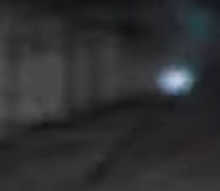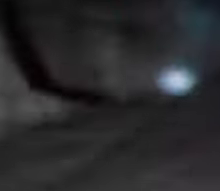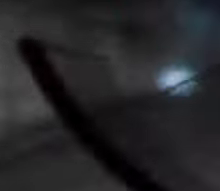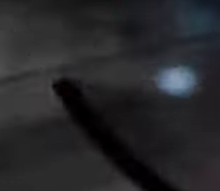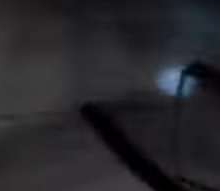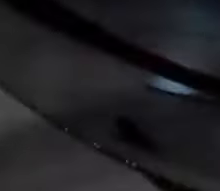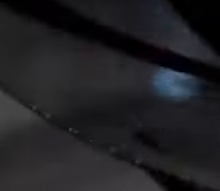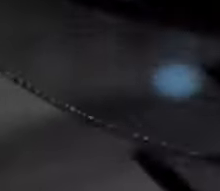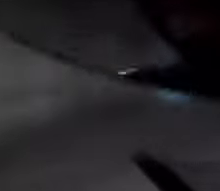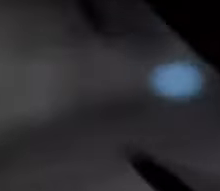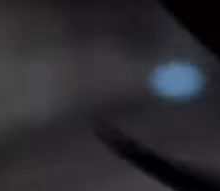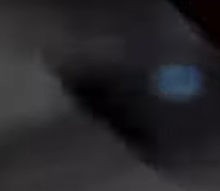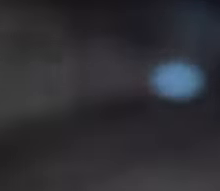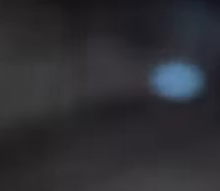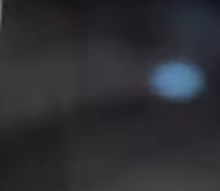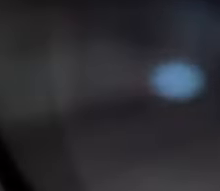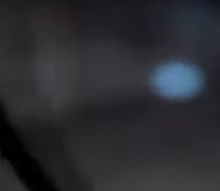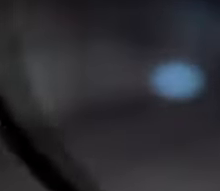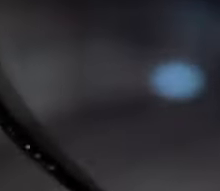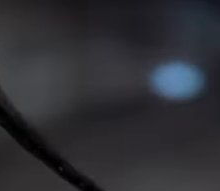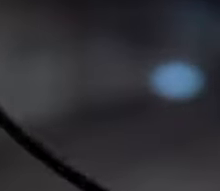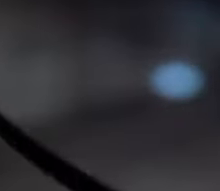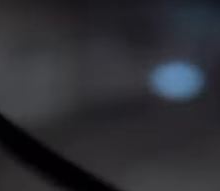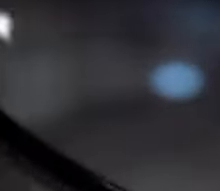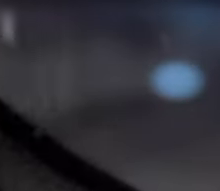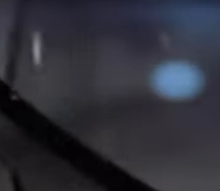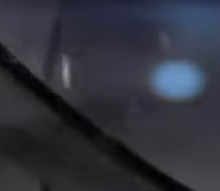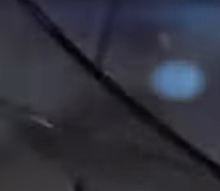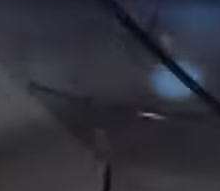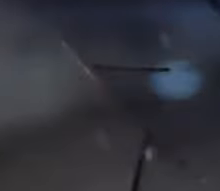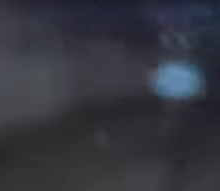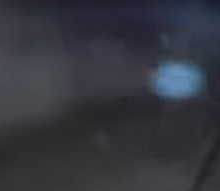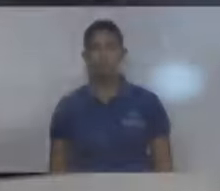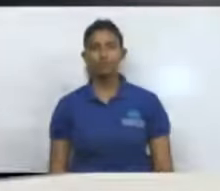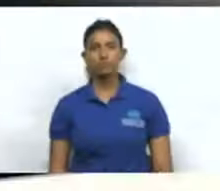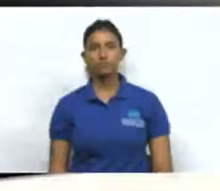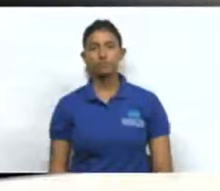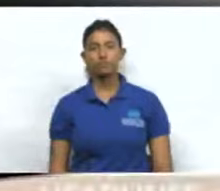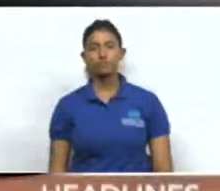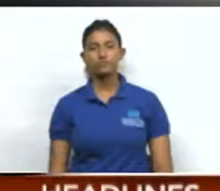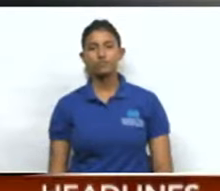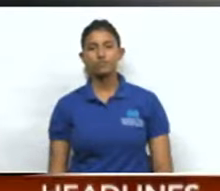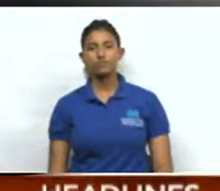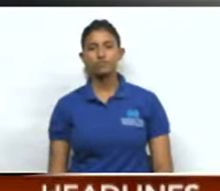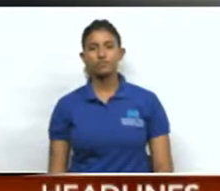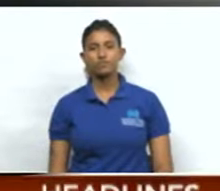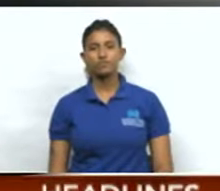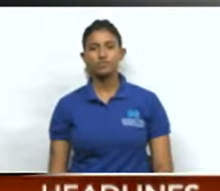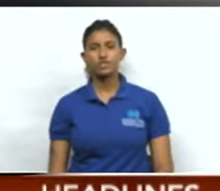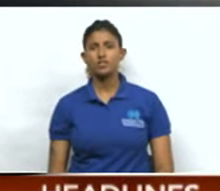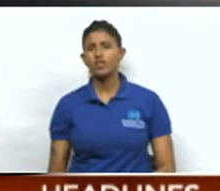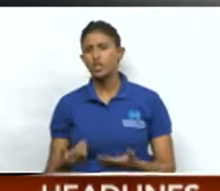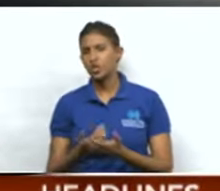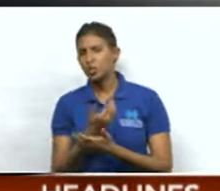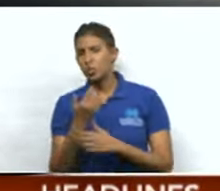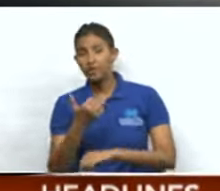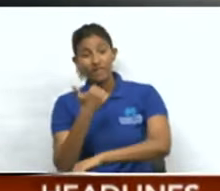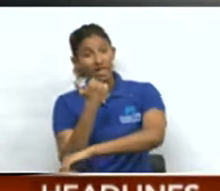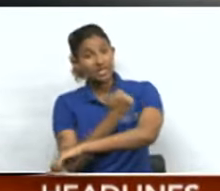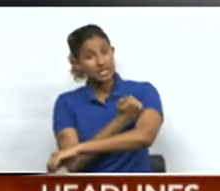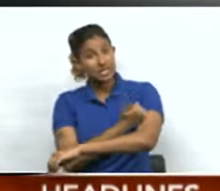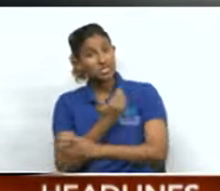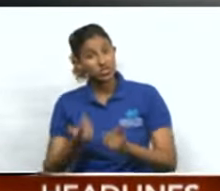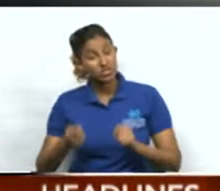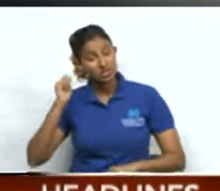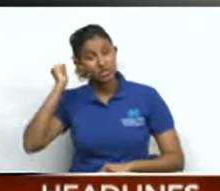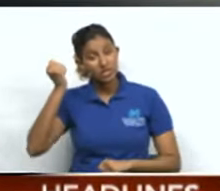Well, Welcome back. There is a new vaccine in the country. In fact,